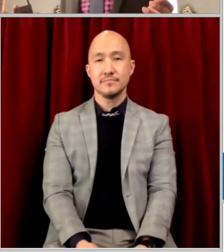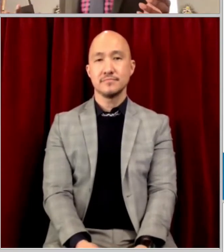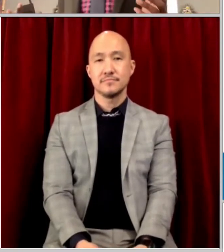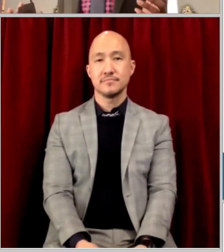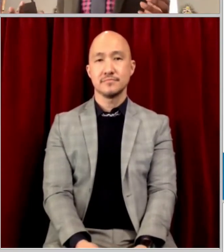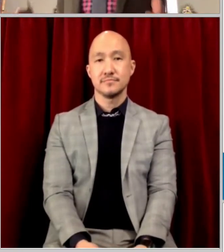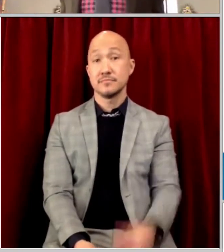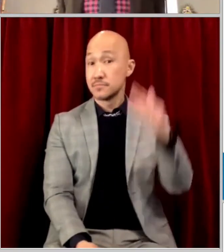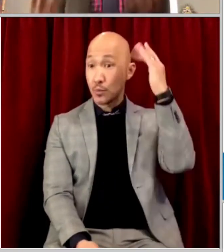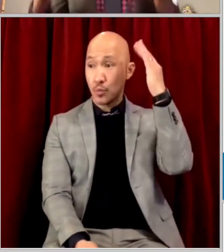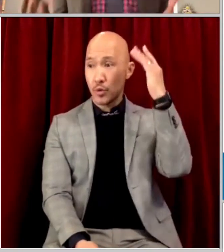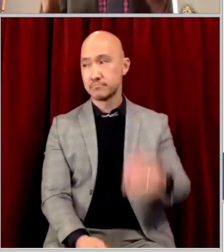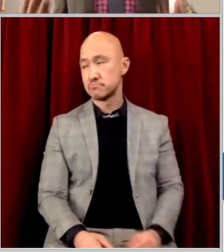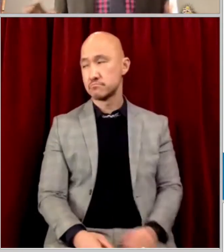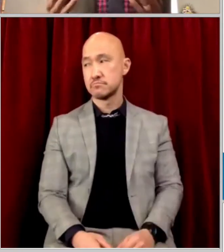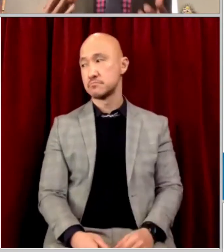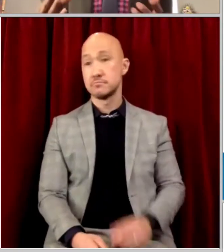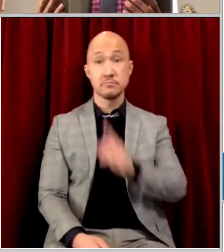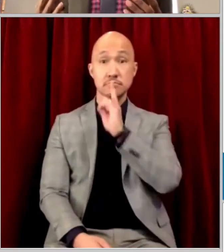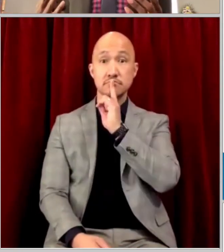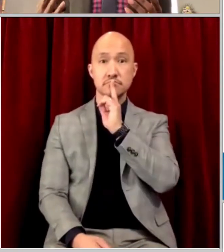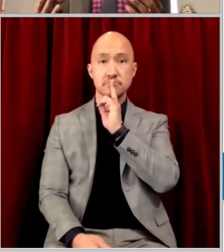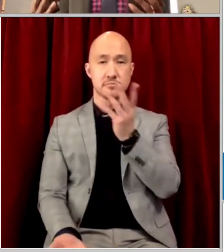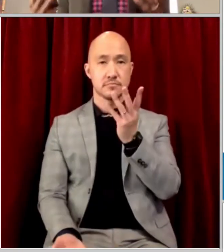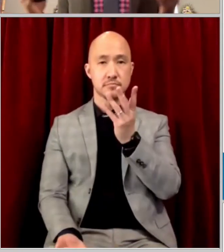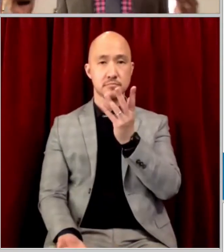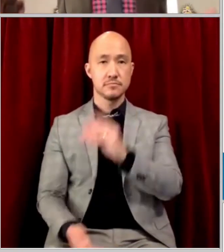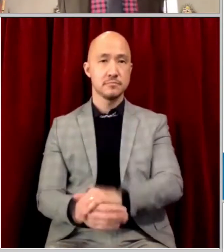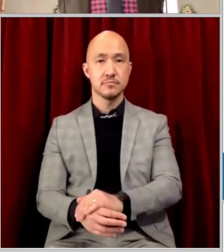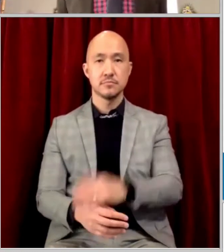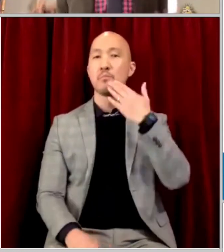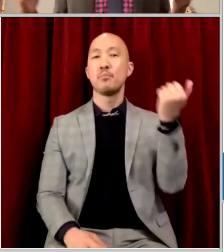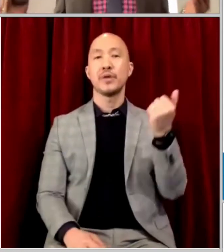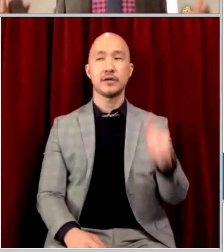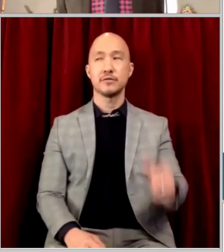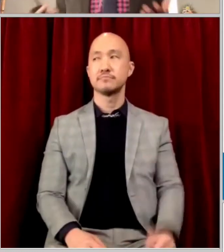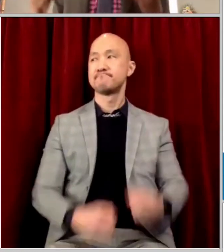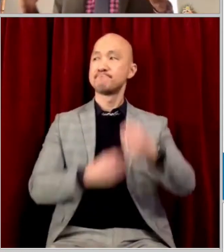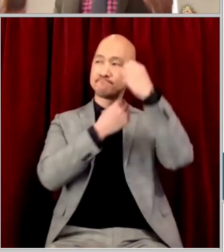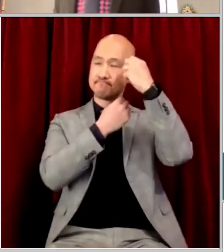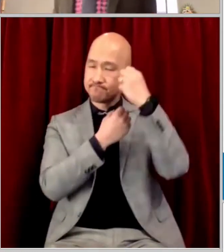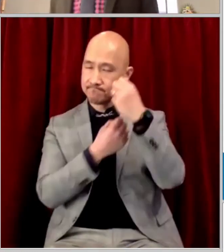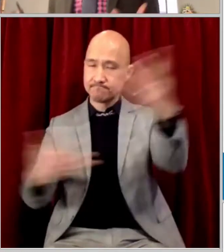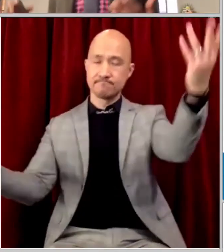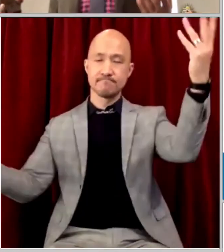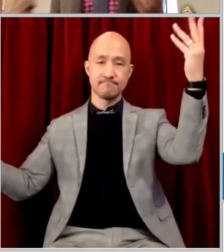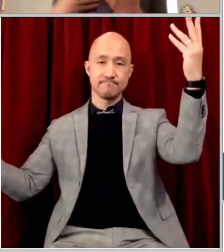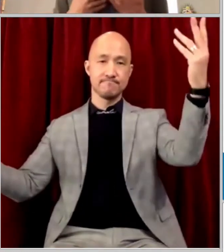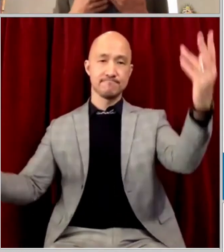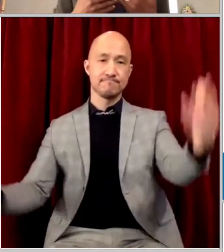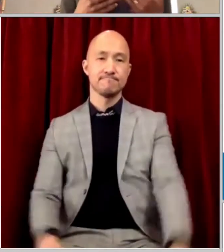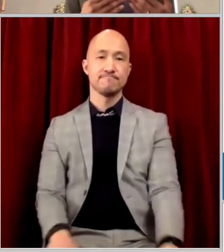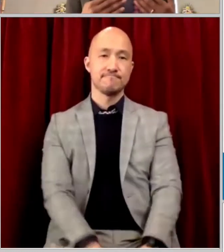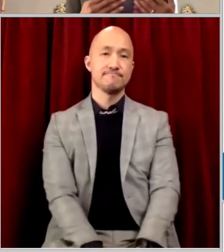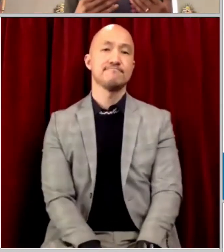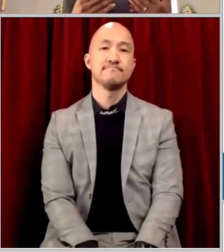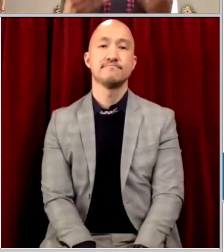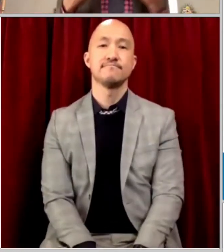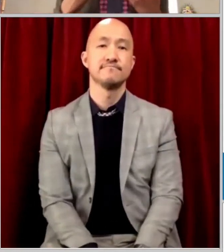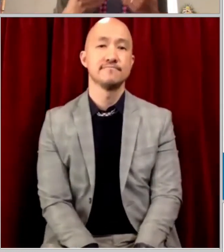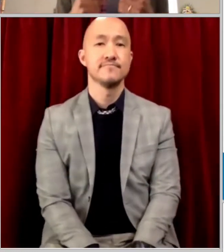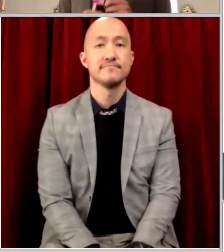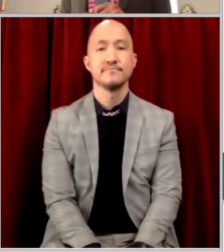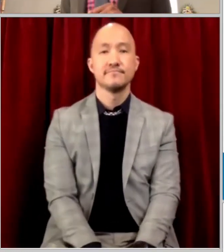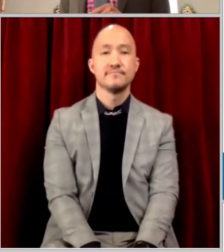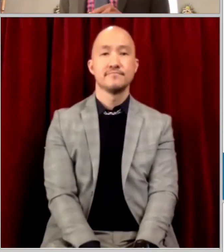it's so quiet. God needs us to speak up, right? And as we start to share with others, I've always found this to be true.